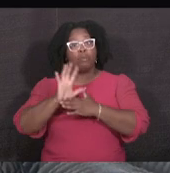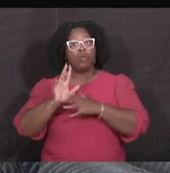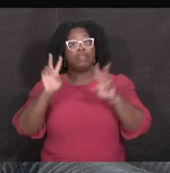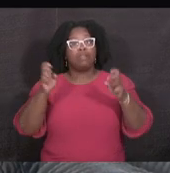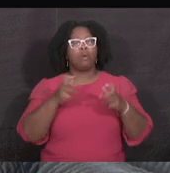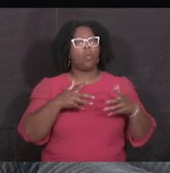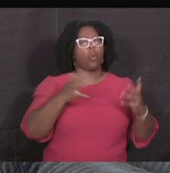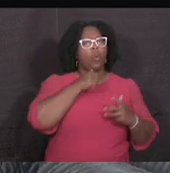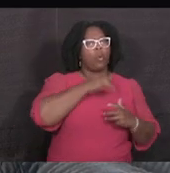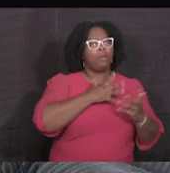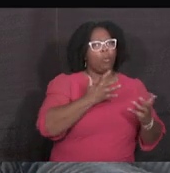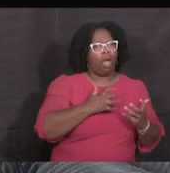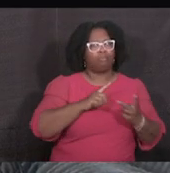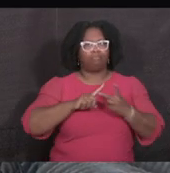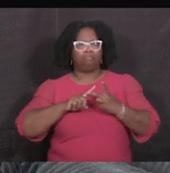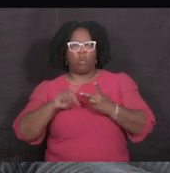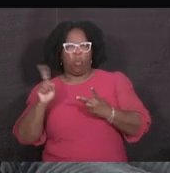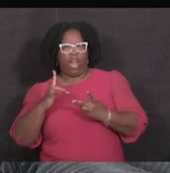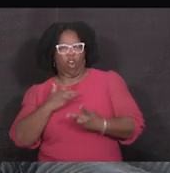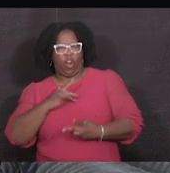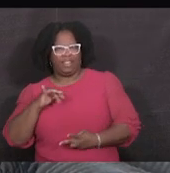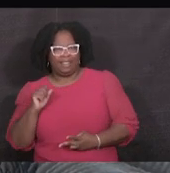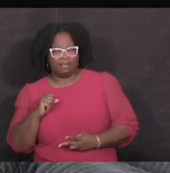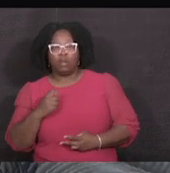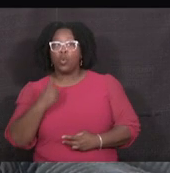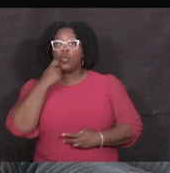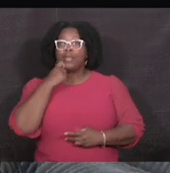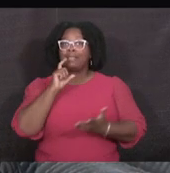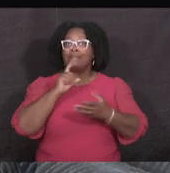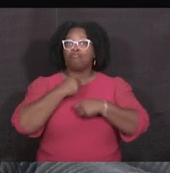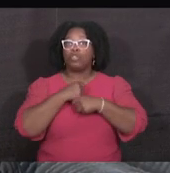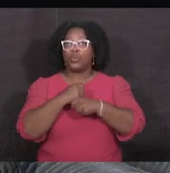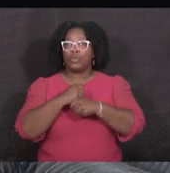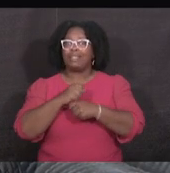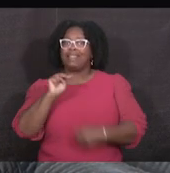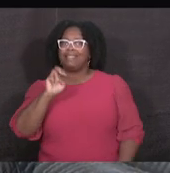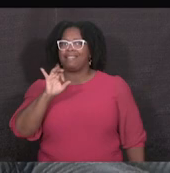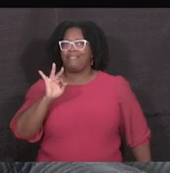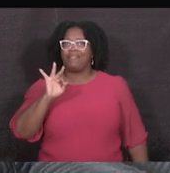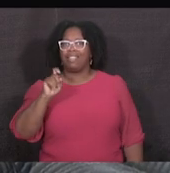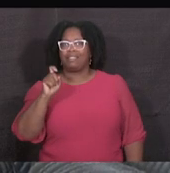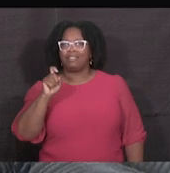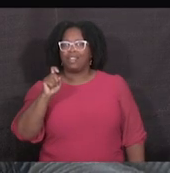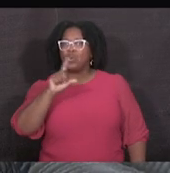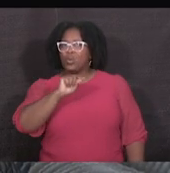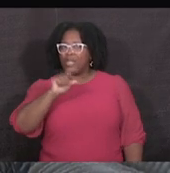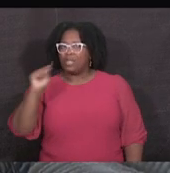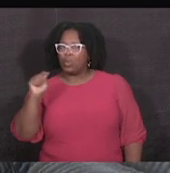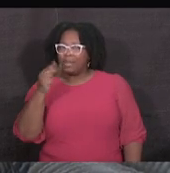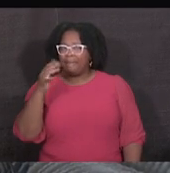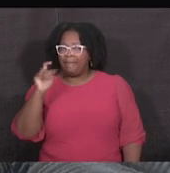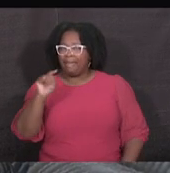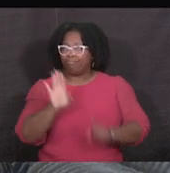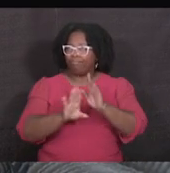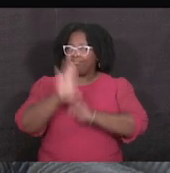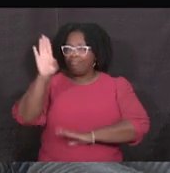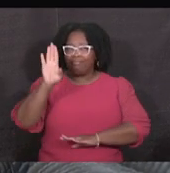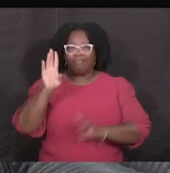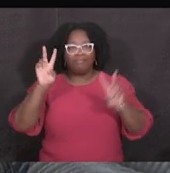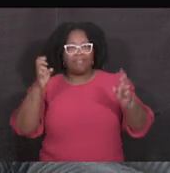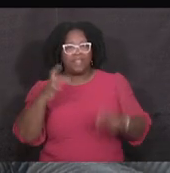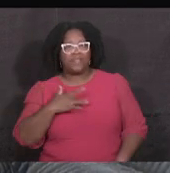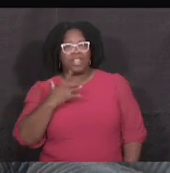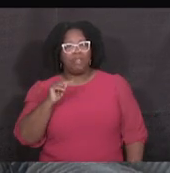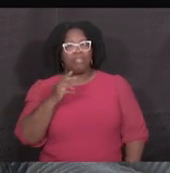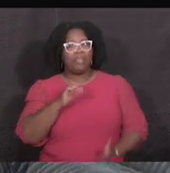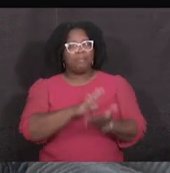Is. Most recently, she produced the Netflix summer 2020 hit Feel the Beat, but also Freaky Friday the musical, The